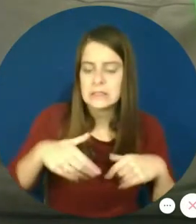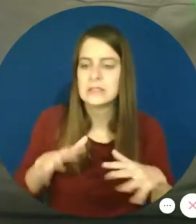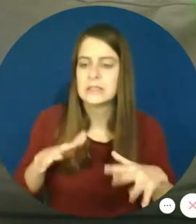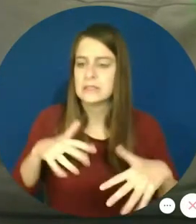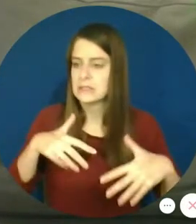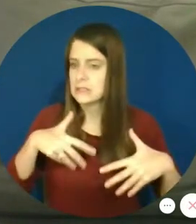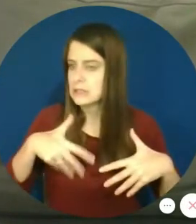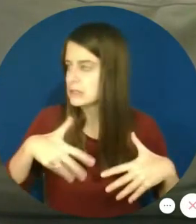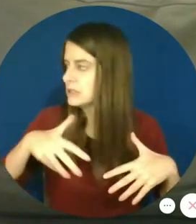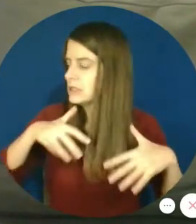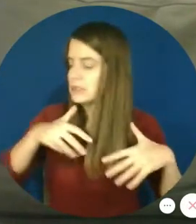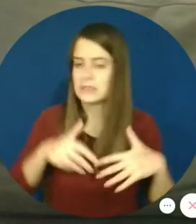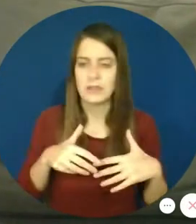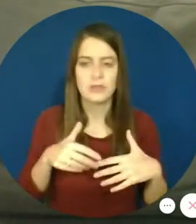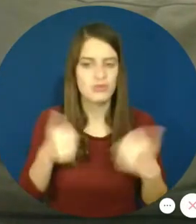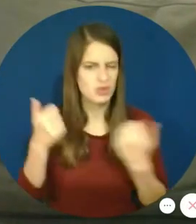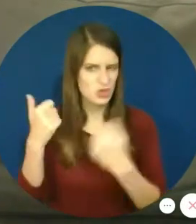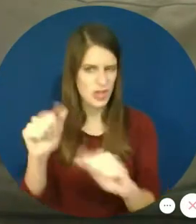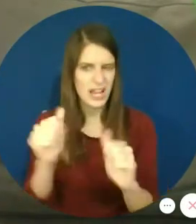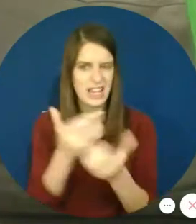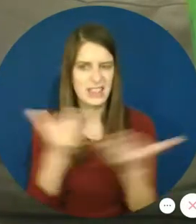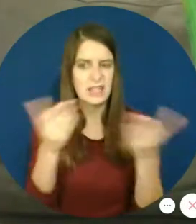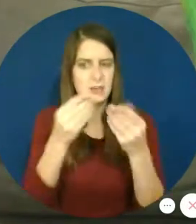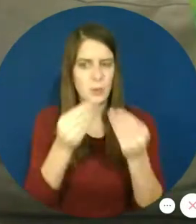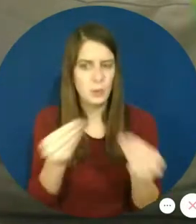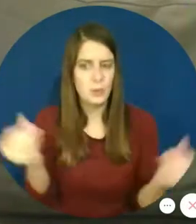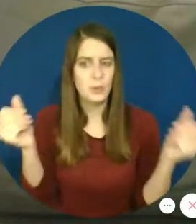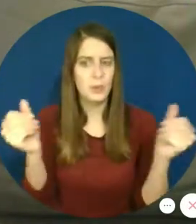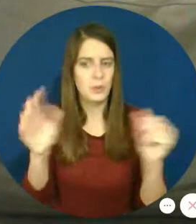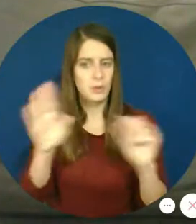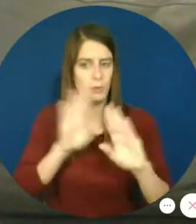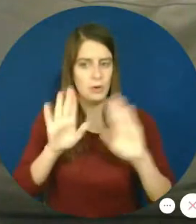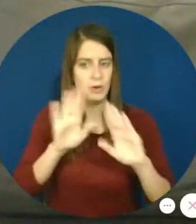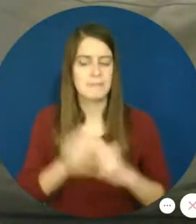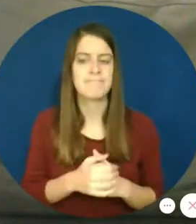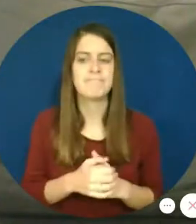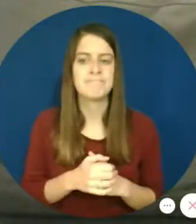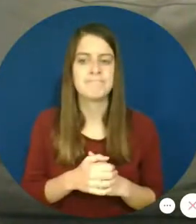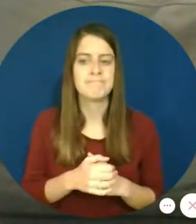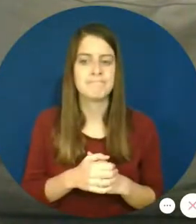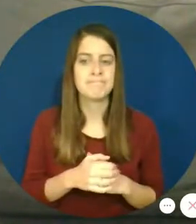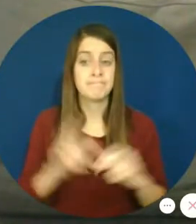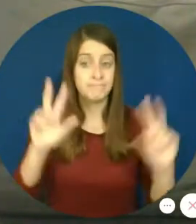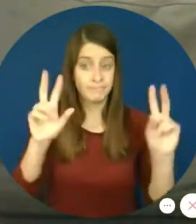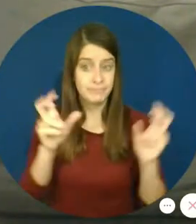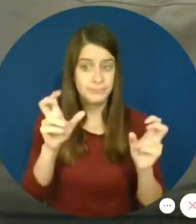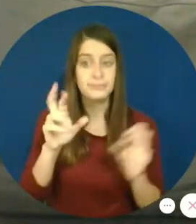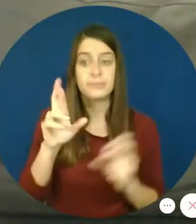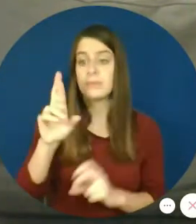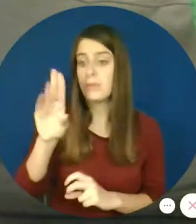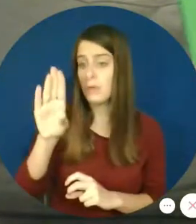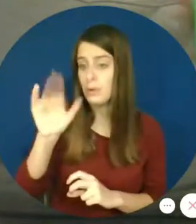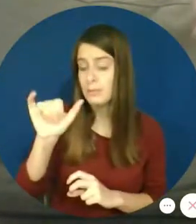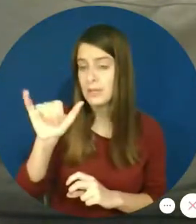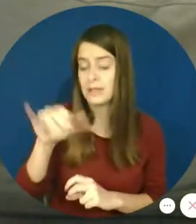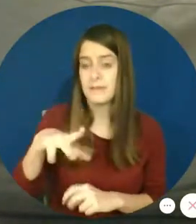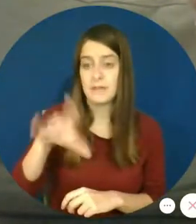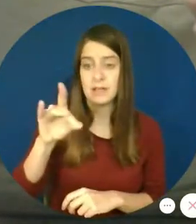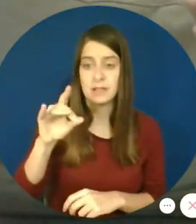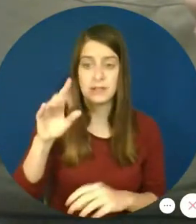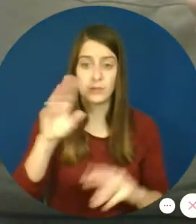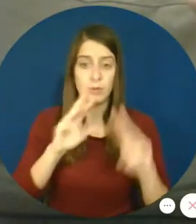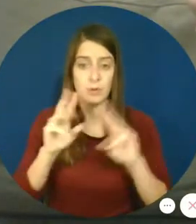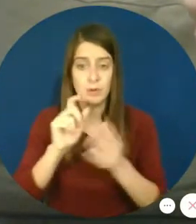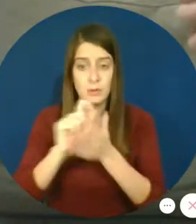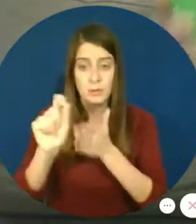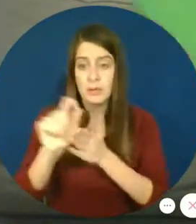better. So I hope you enjoy. This book is called Ruby Finds a Worry, and it's written by Tom Percival.